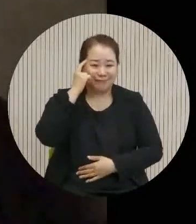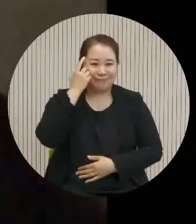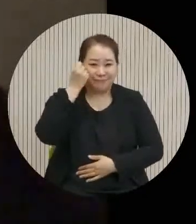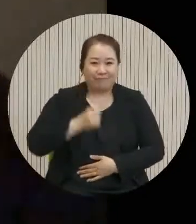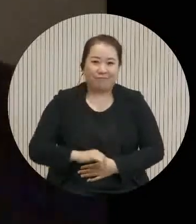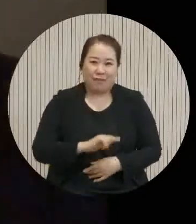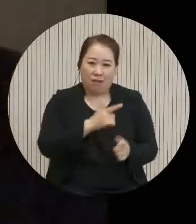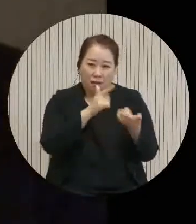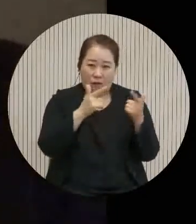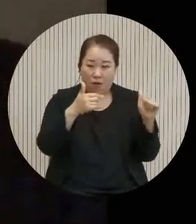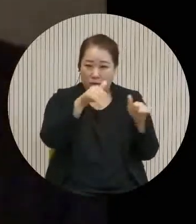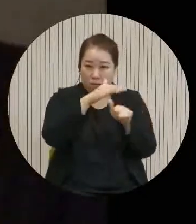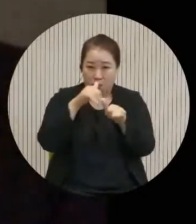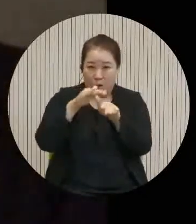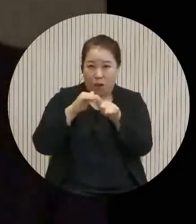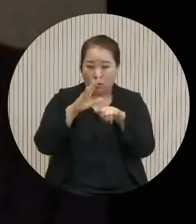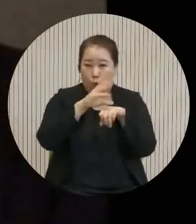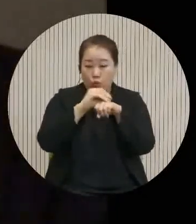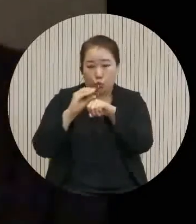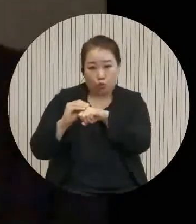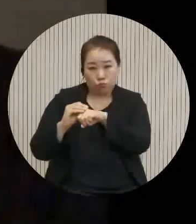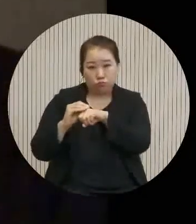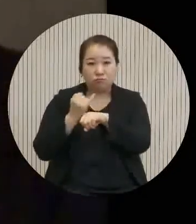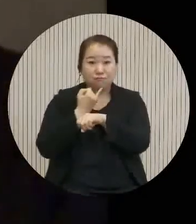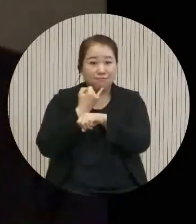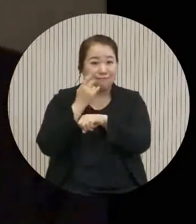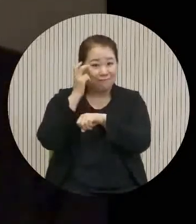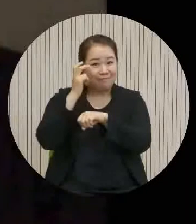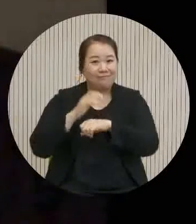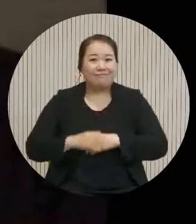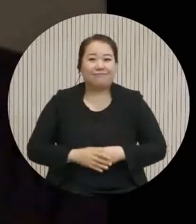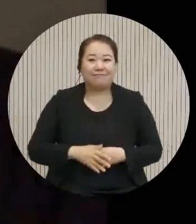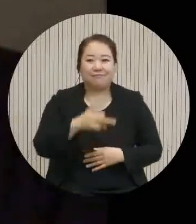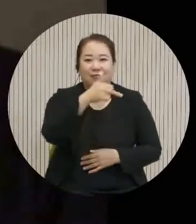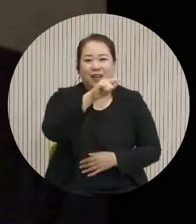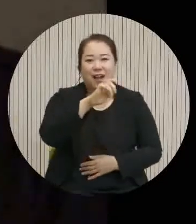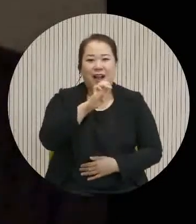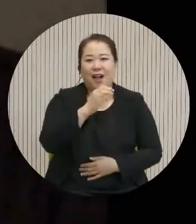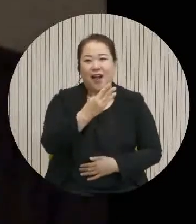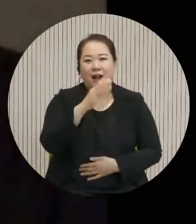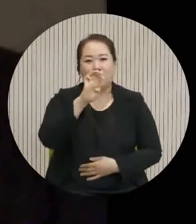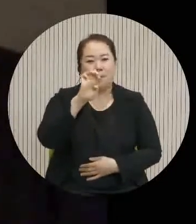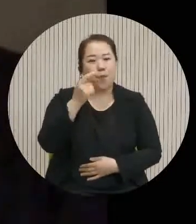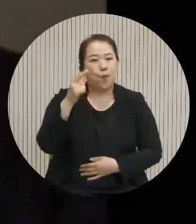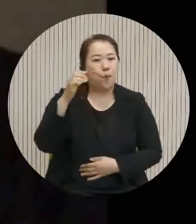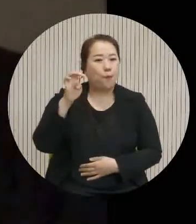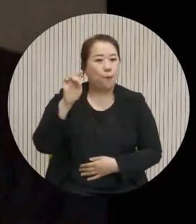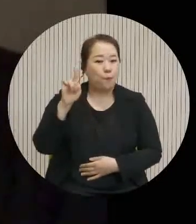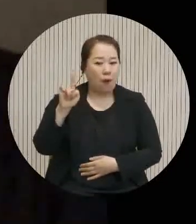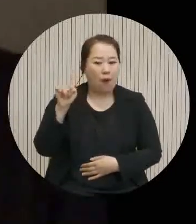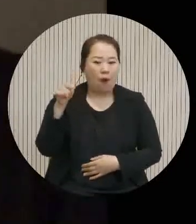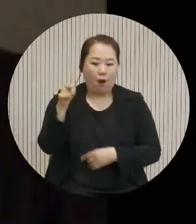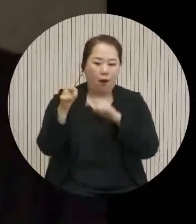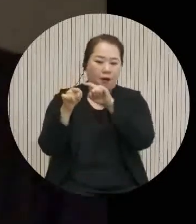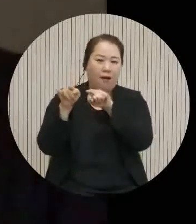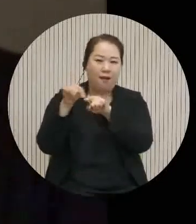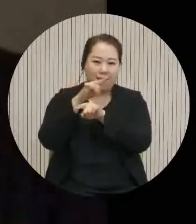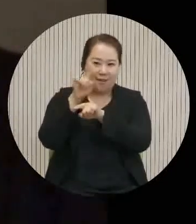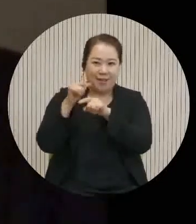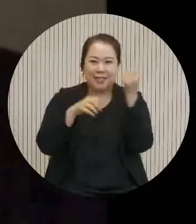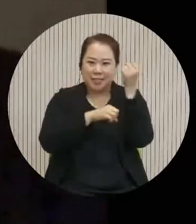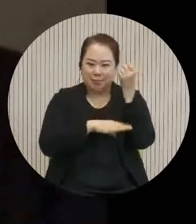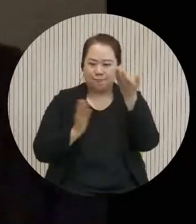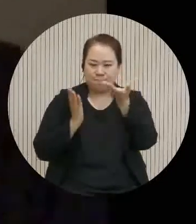So it looks pretty good. Karl Popper would be very happy with this because there's no counter evidence. No